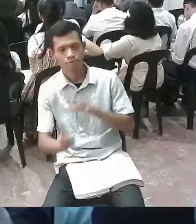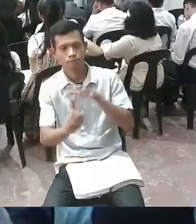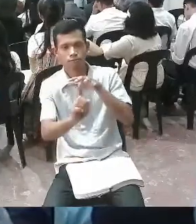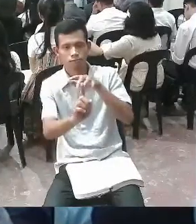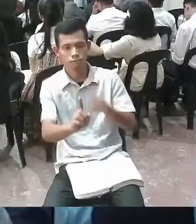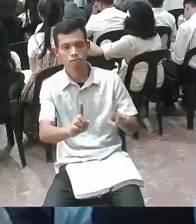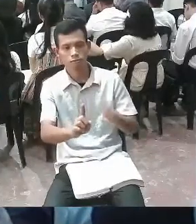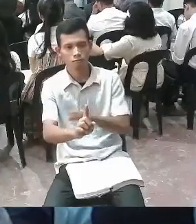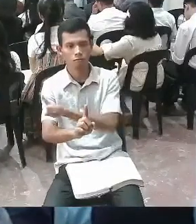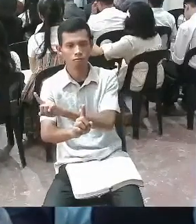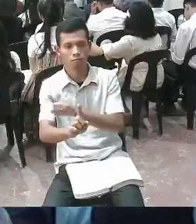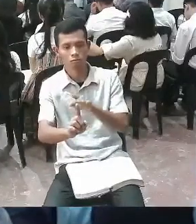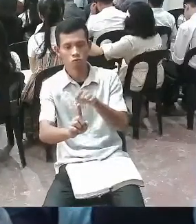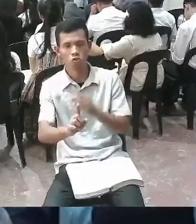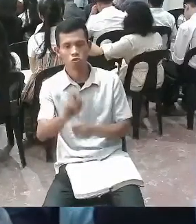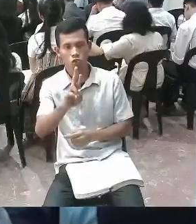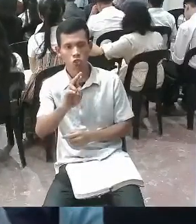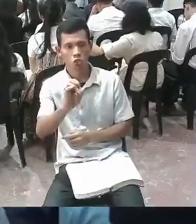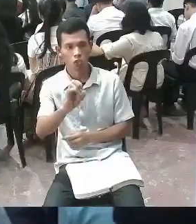That's verse 6.